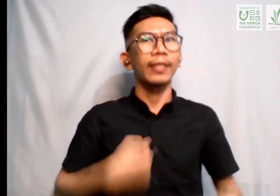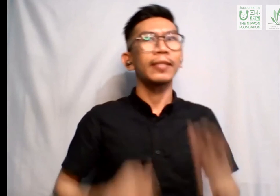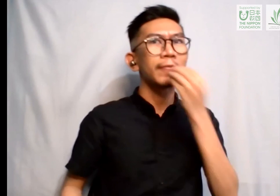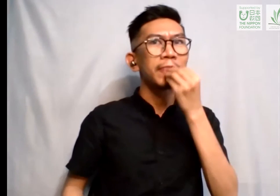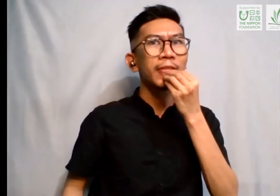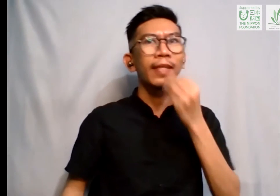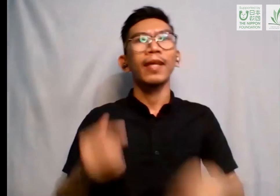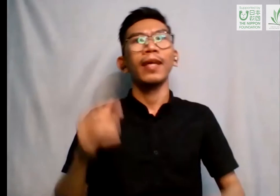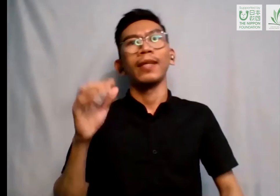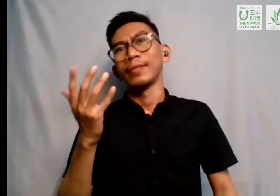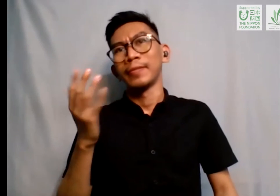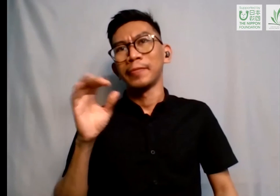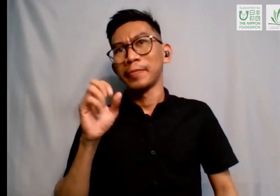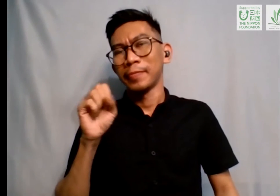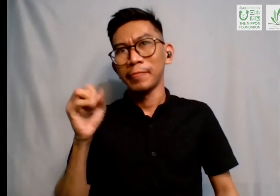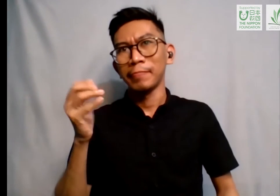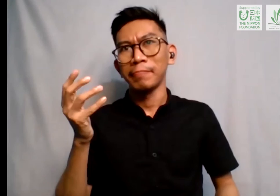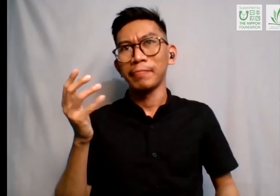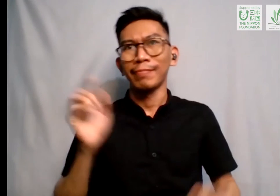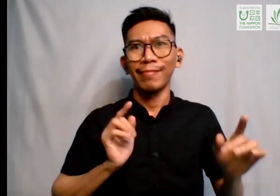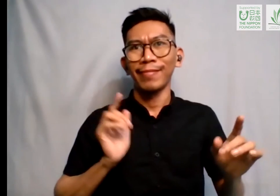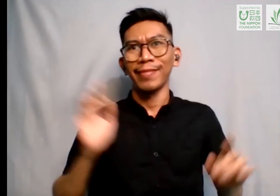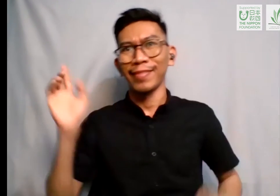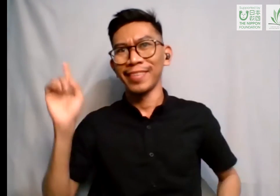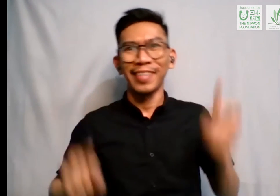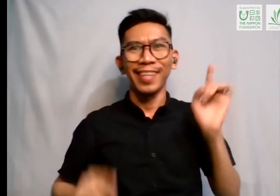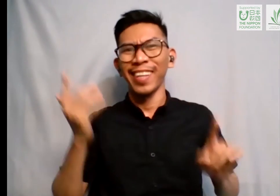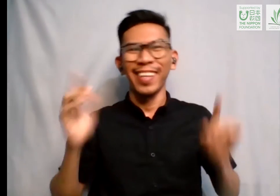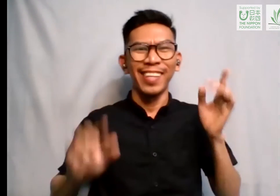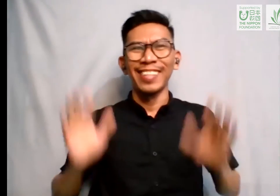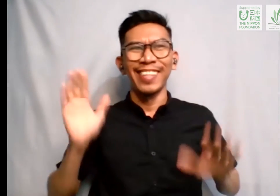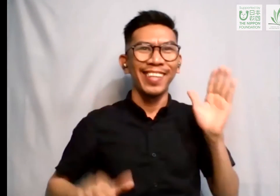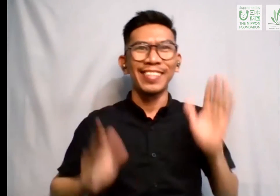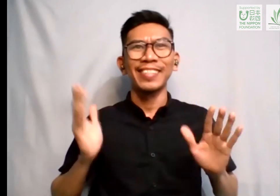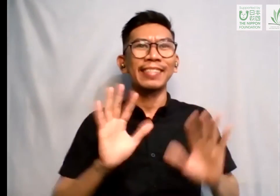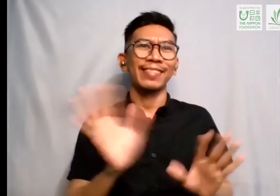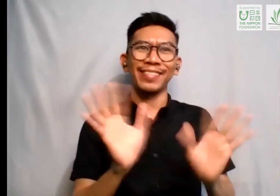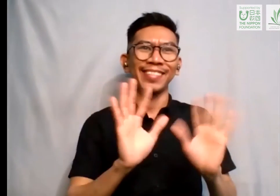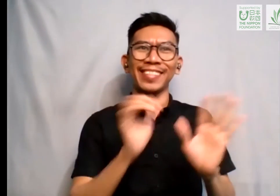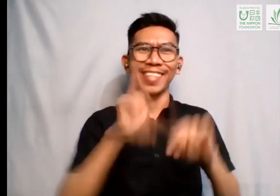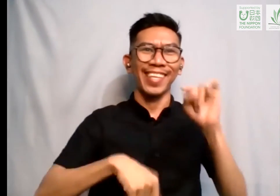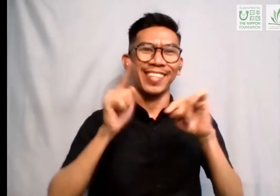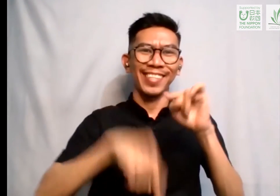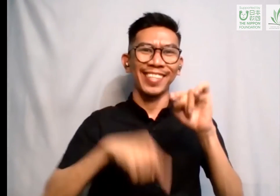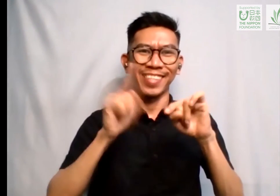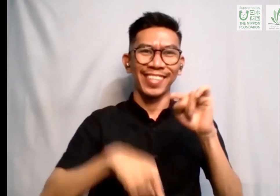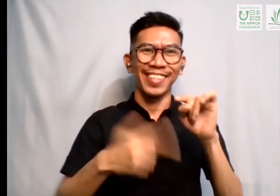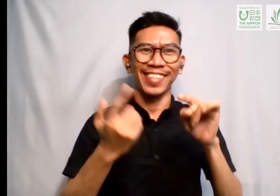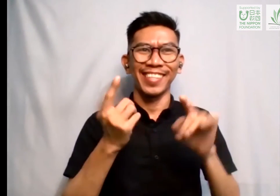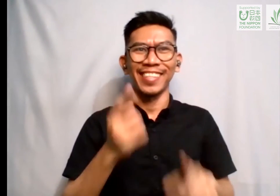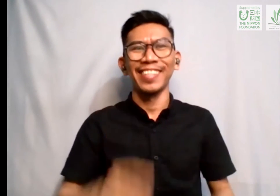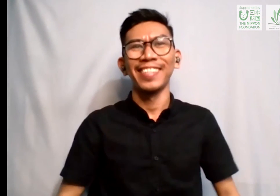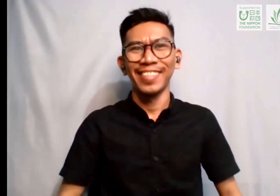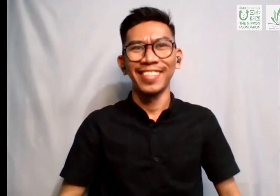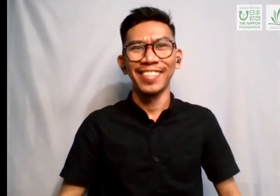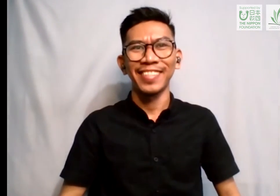orange. Good. You don't want to switch hands like that. You can't switch hands like that. So